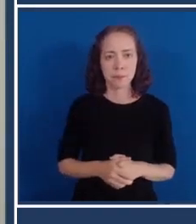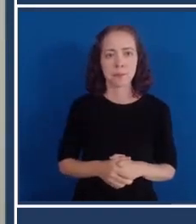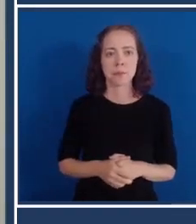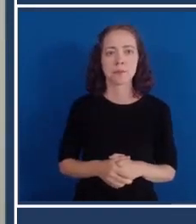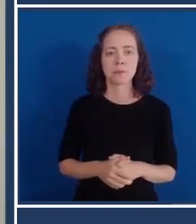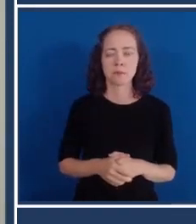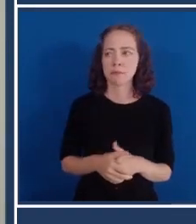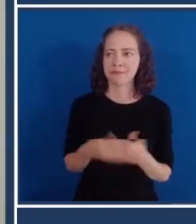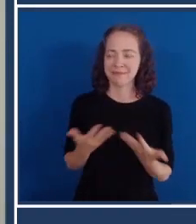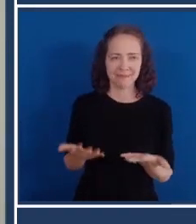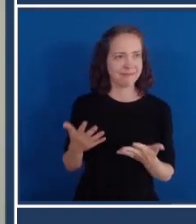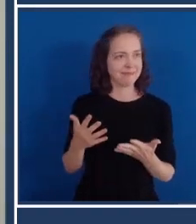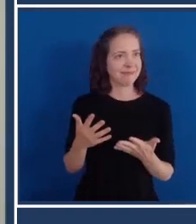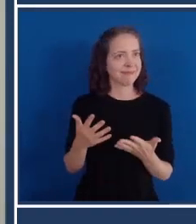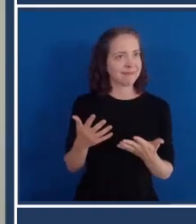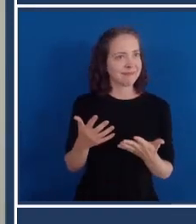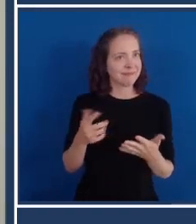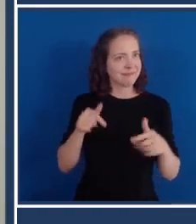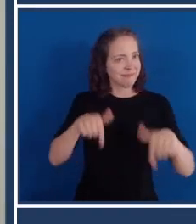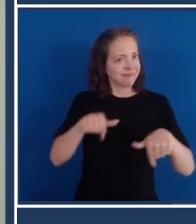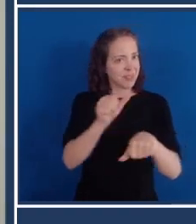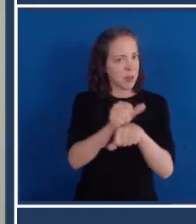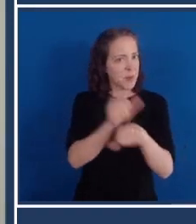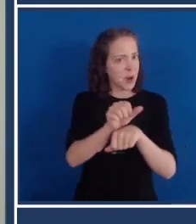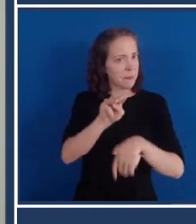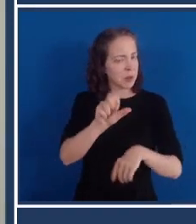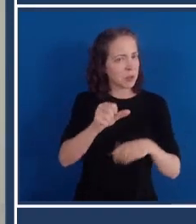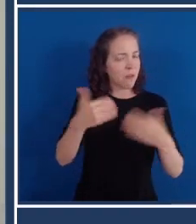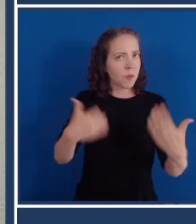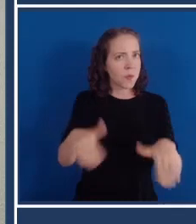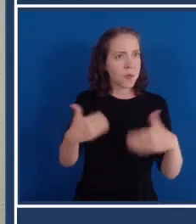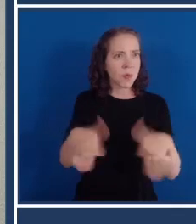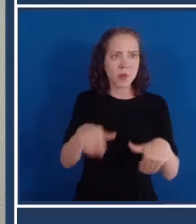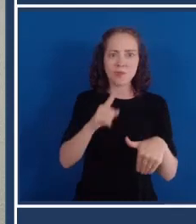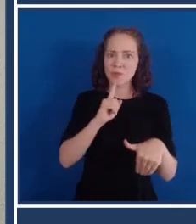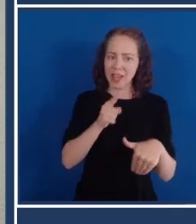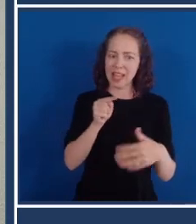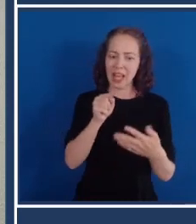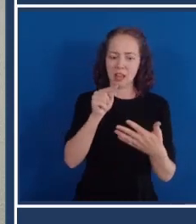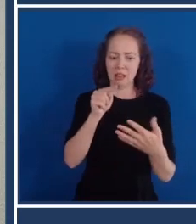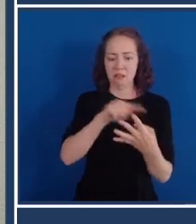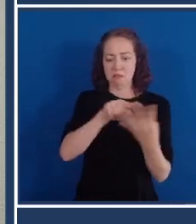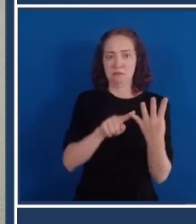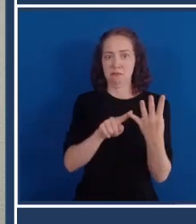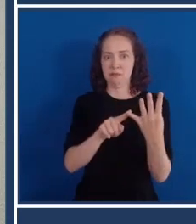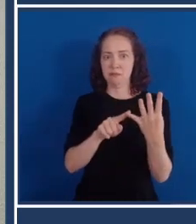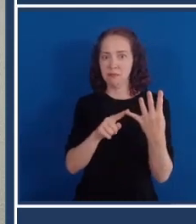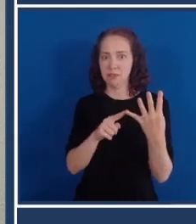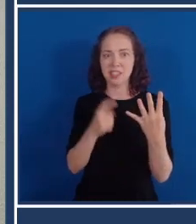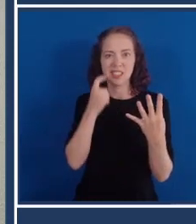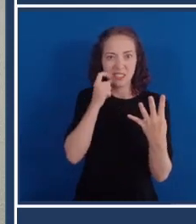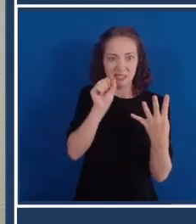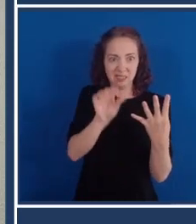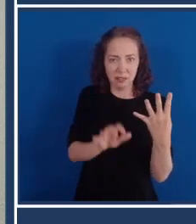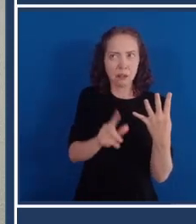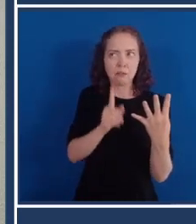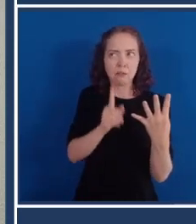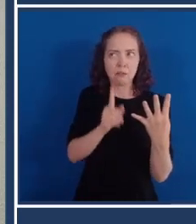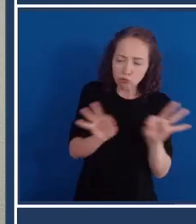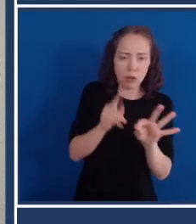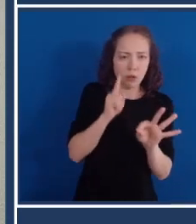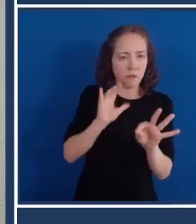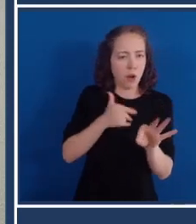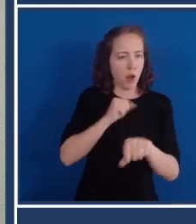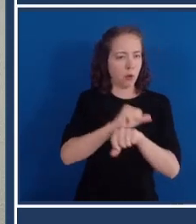been critical to the way in which we go about things. So we've used them to guide engineering decisions